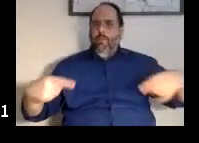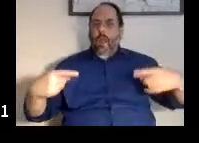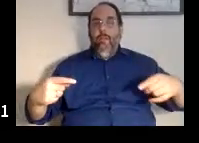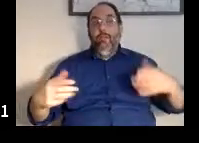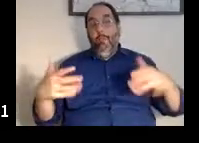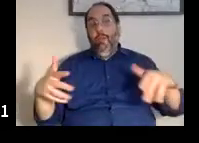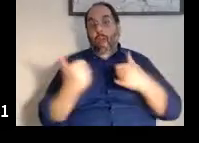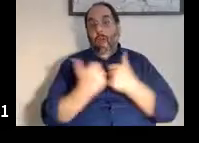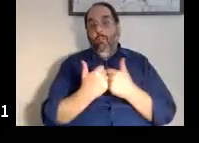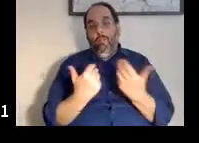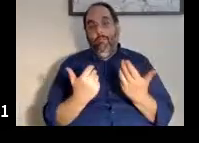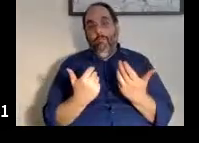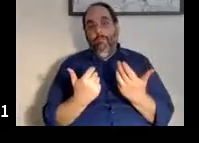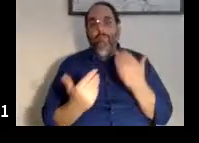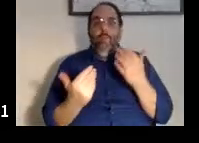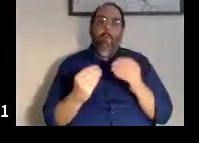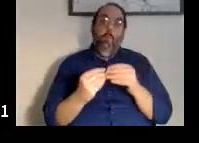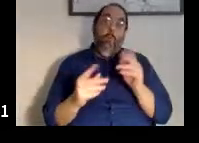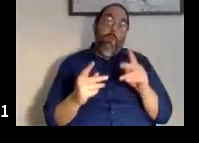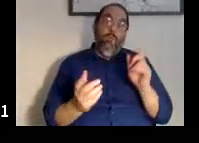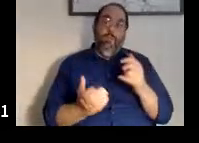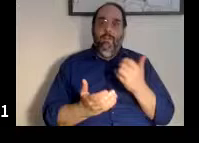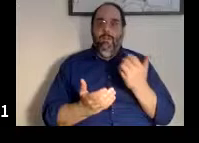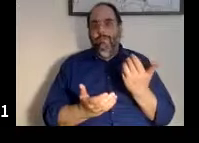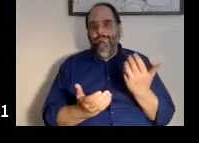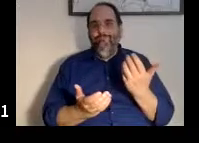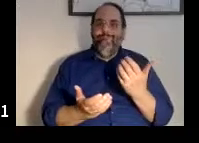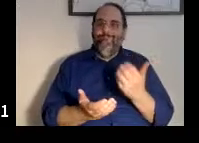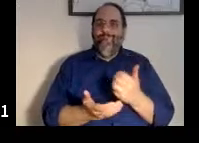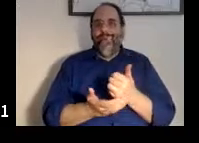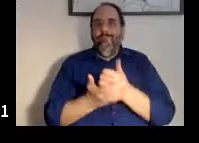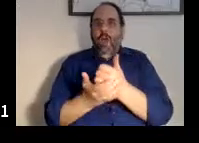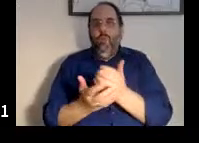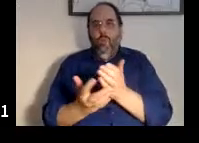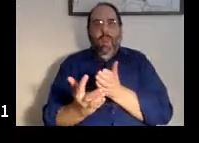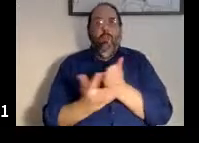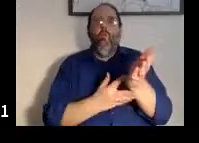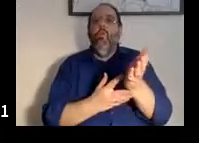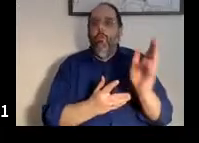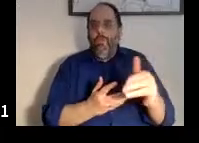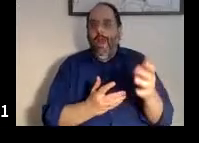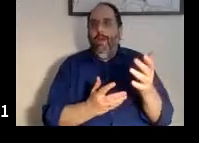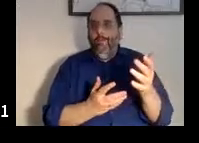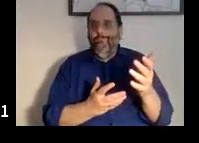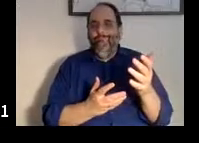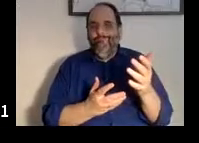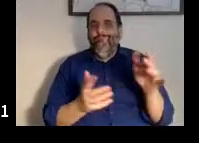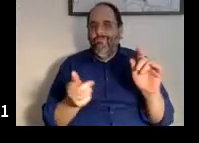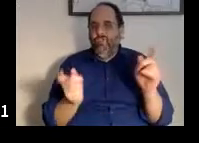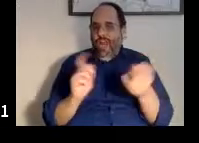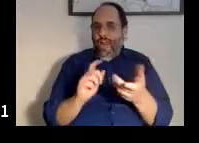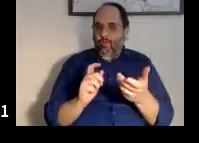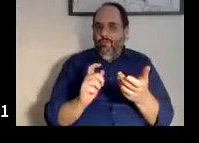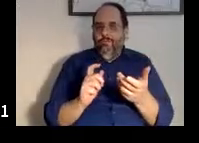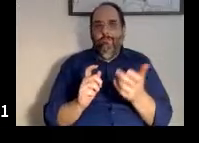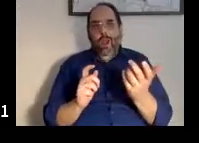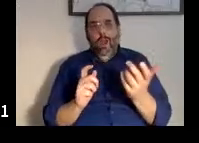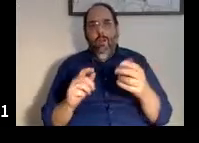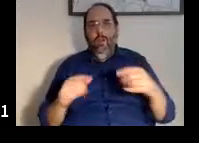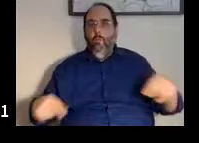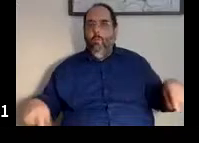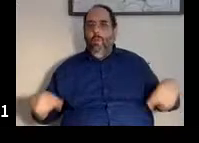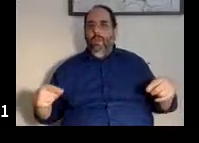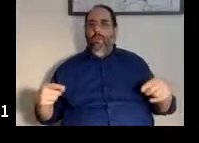have more people to help get you through that change where your mobility device is. And